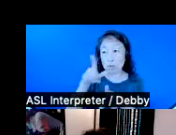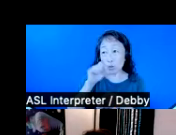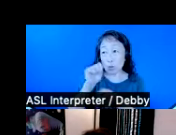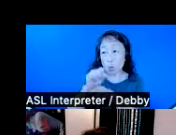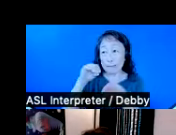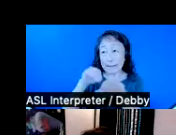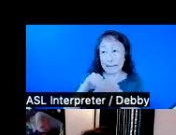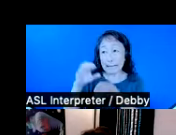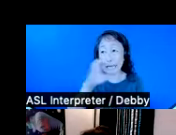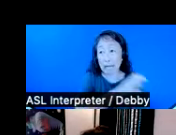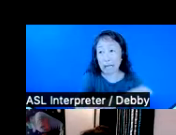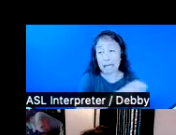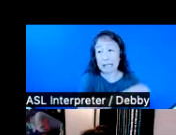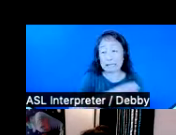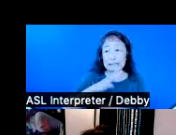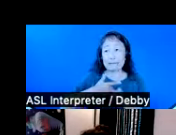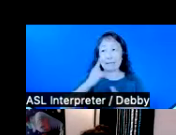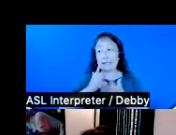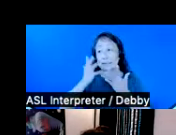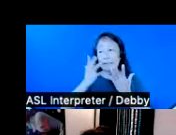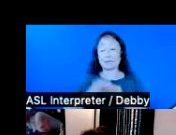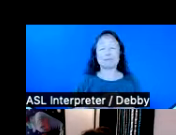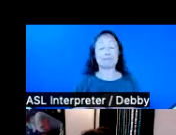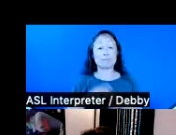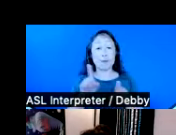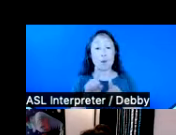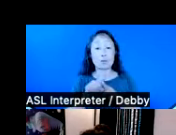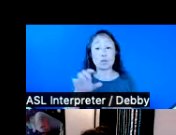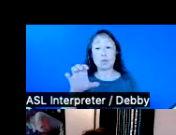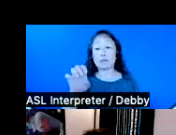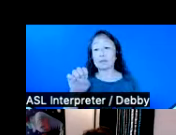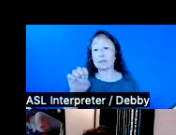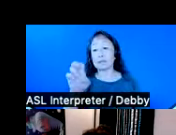ceremony and finding trusting people to have ceremony with.